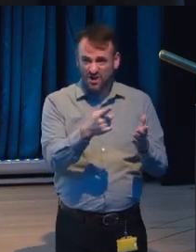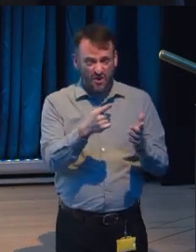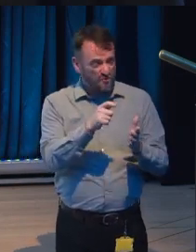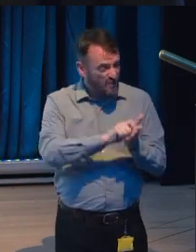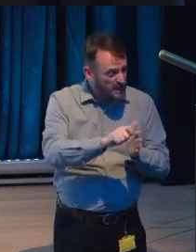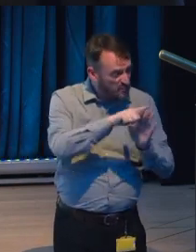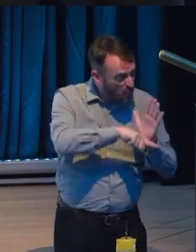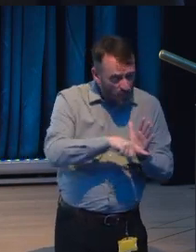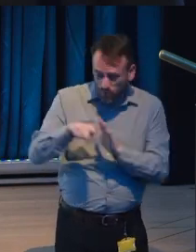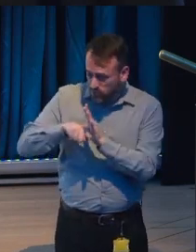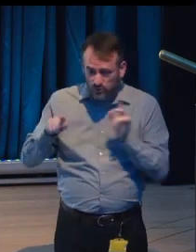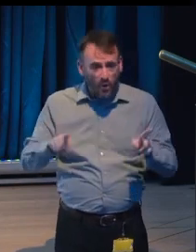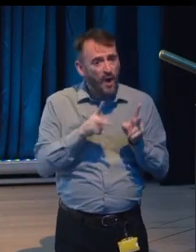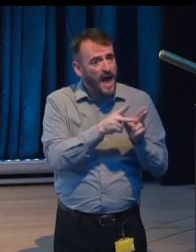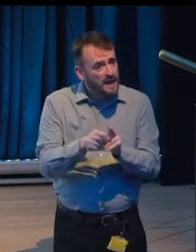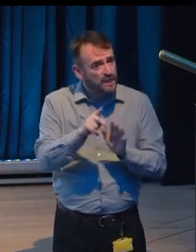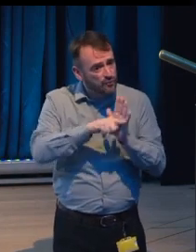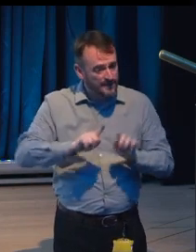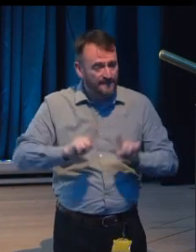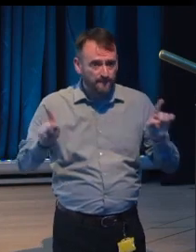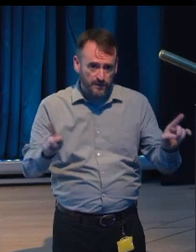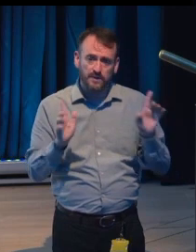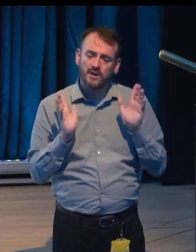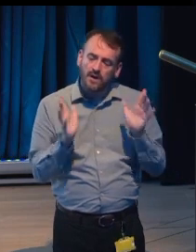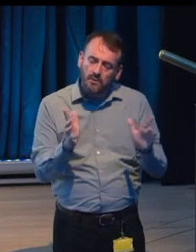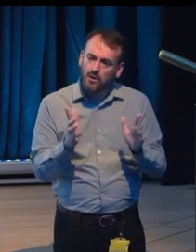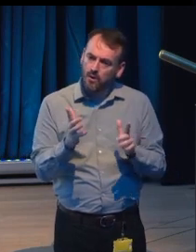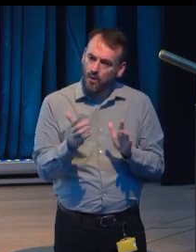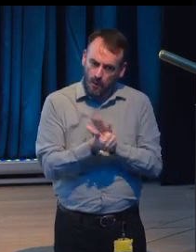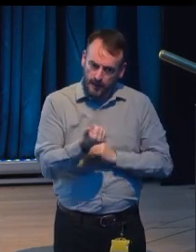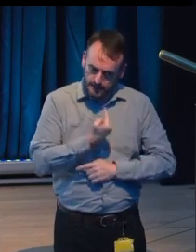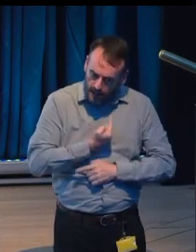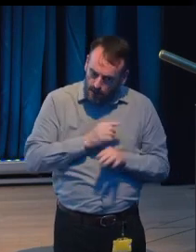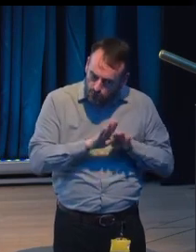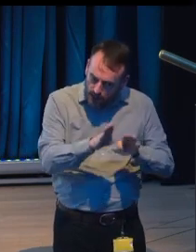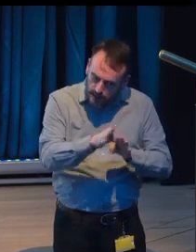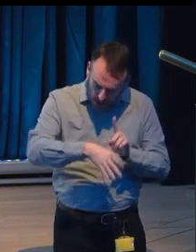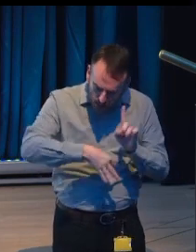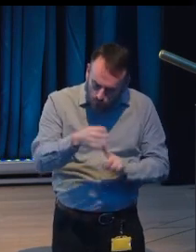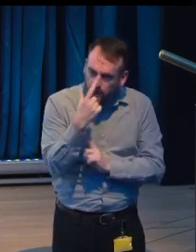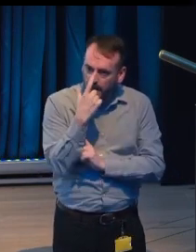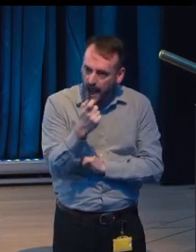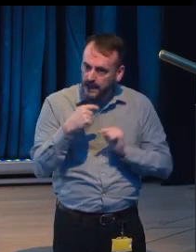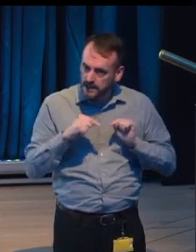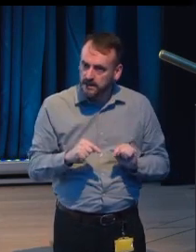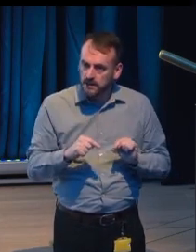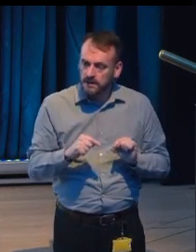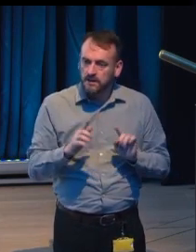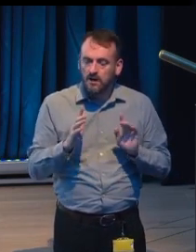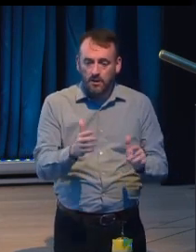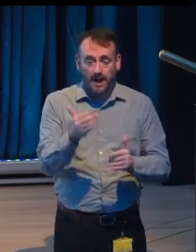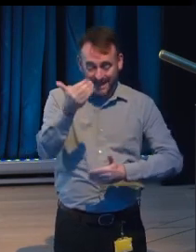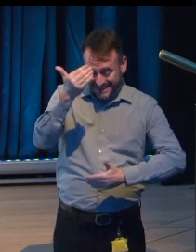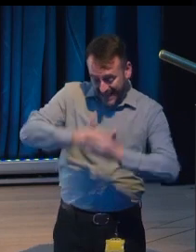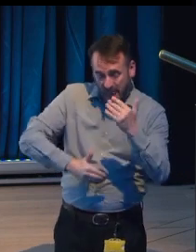will always be a new technical aspect to practice, things to improve on and get better at, but there also won't always be time. Deadlines mean that you will need